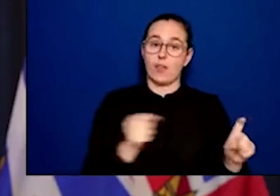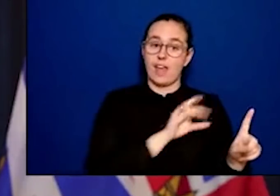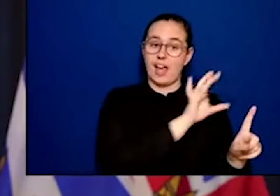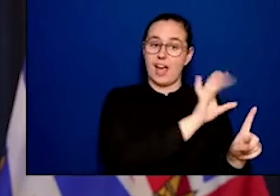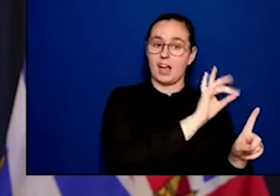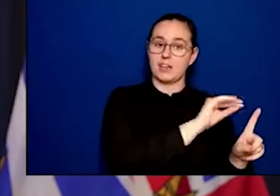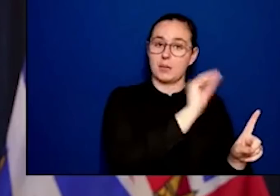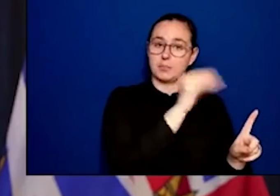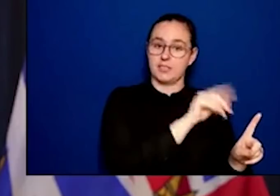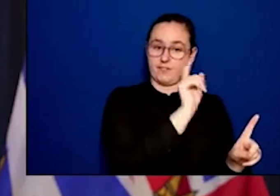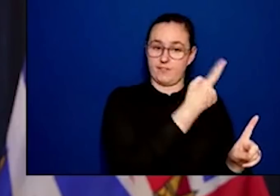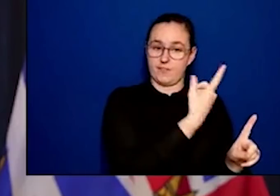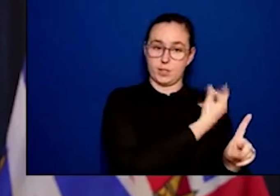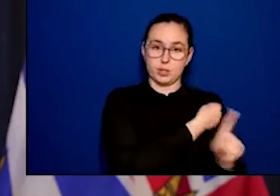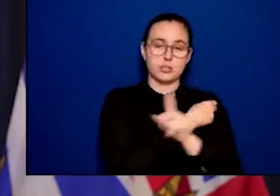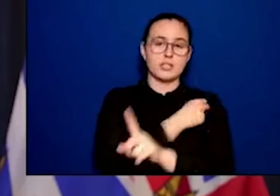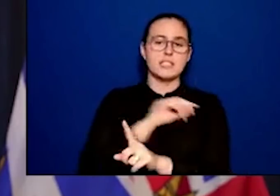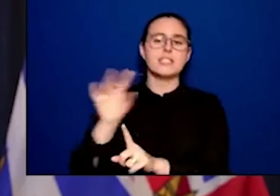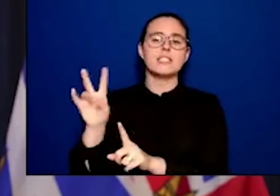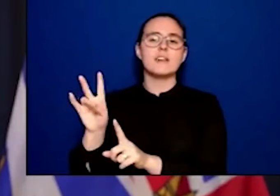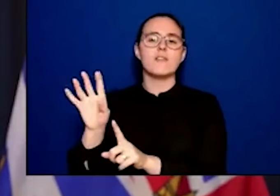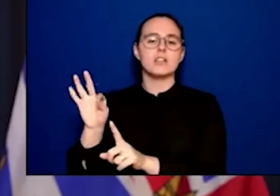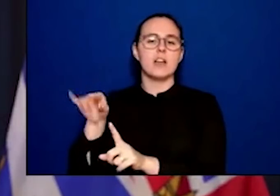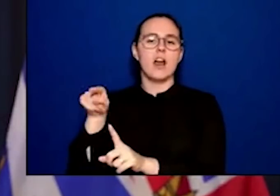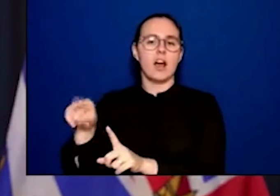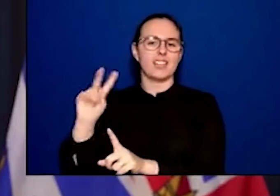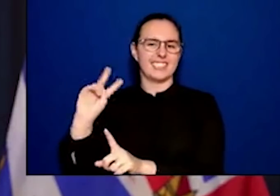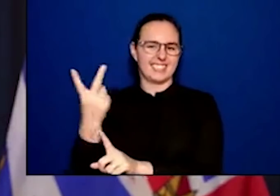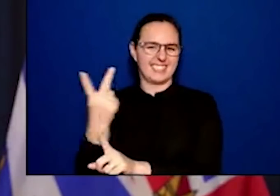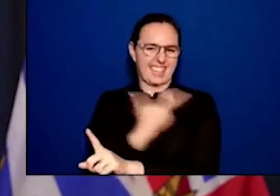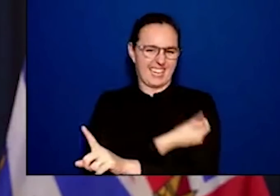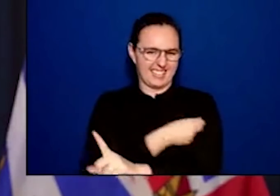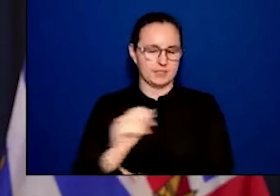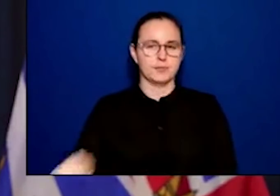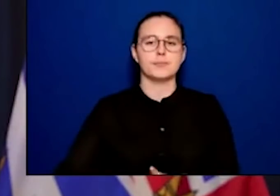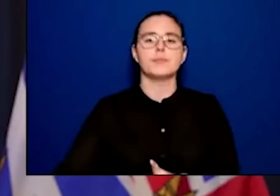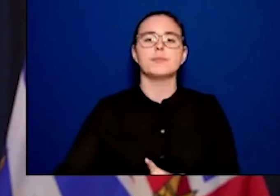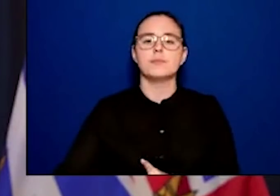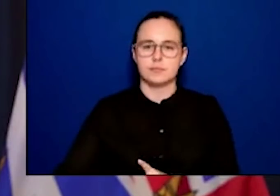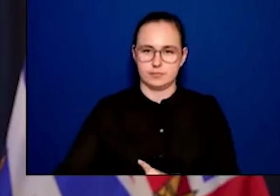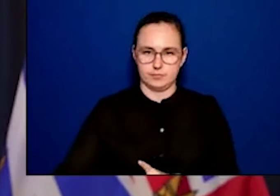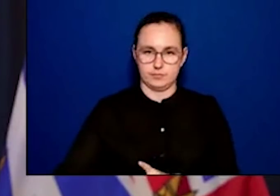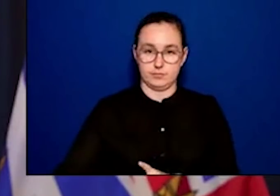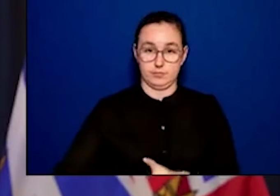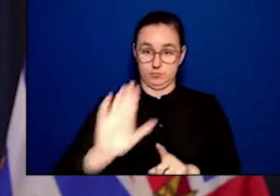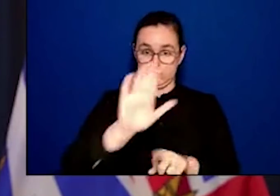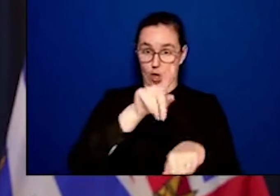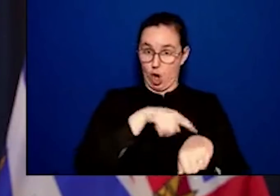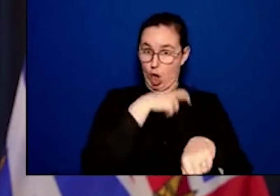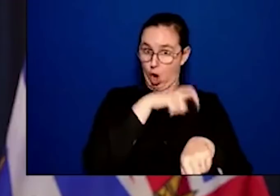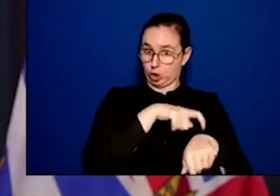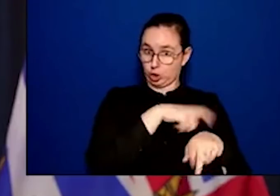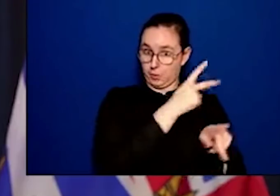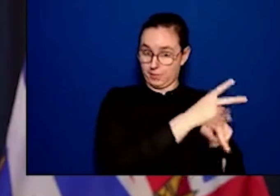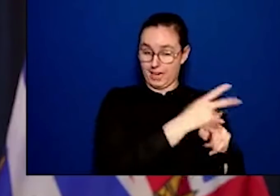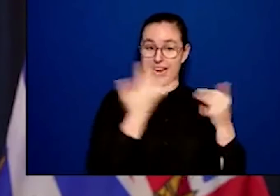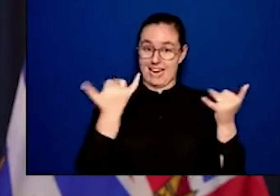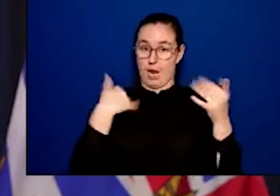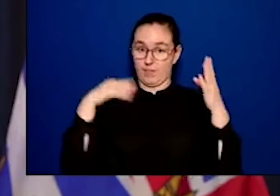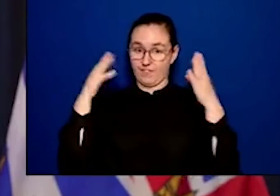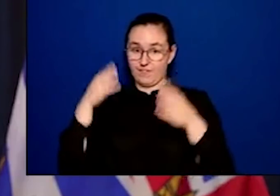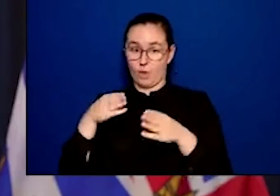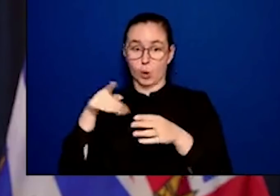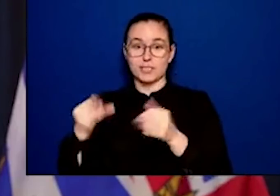and 79% have received a second. That's for long-term care. For assisted living, in Fraser, it's 96% first